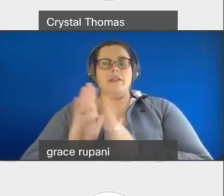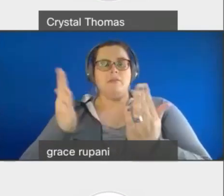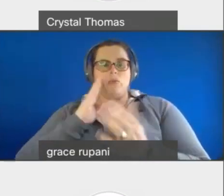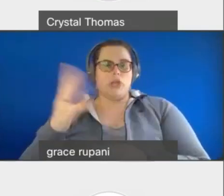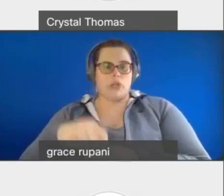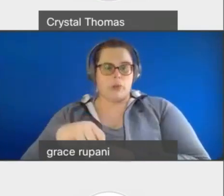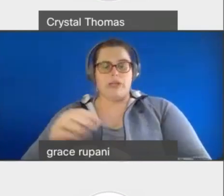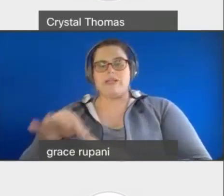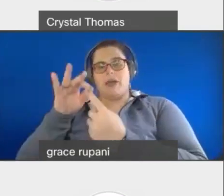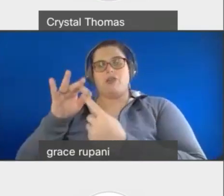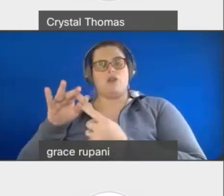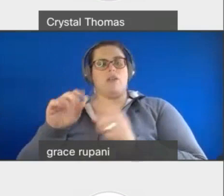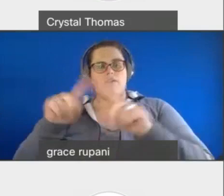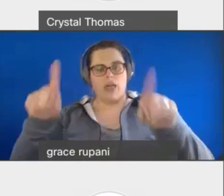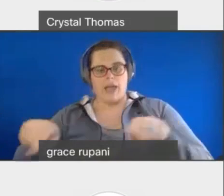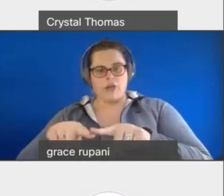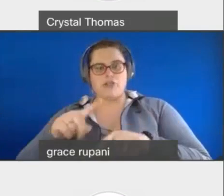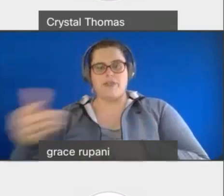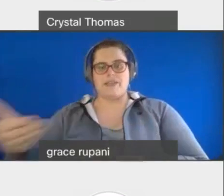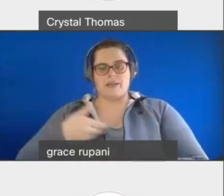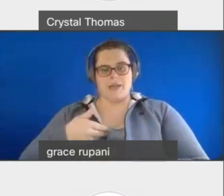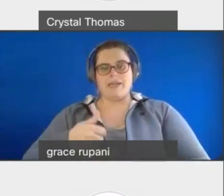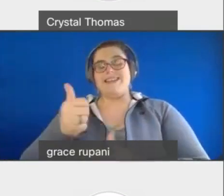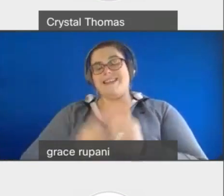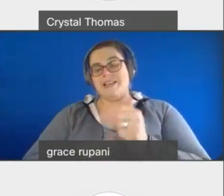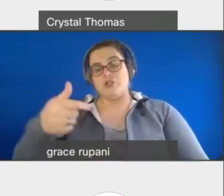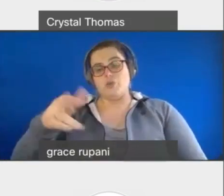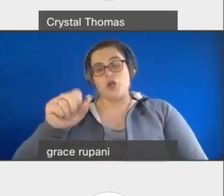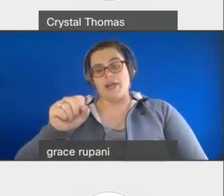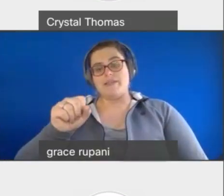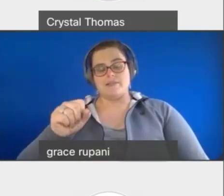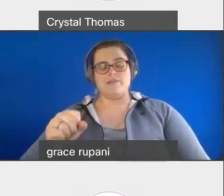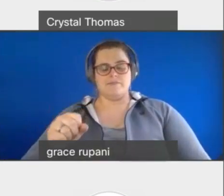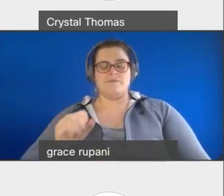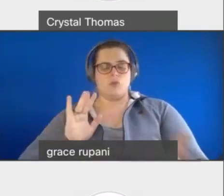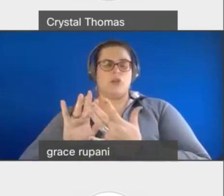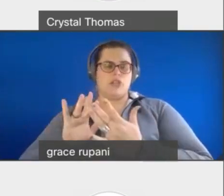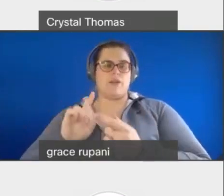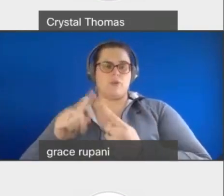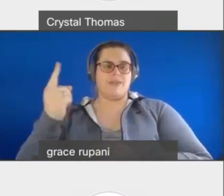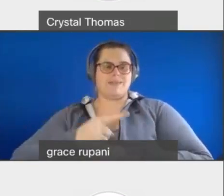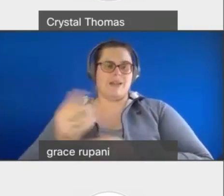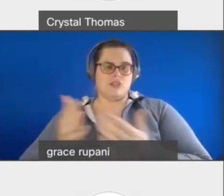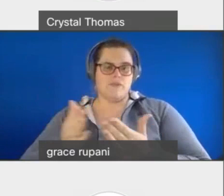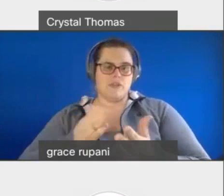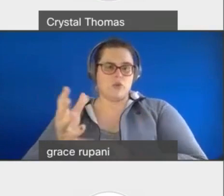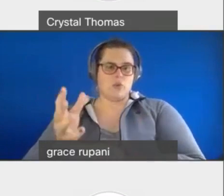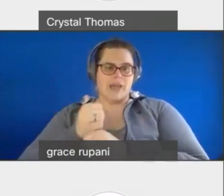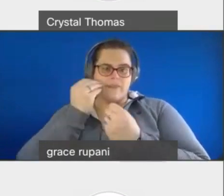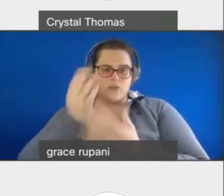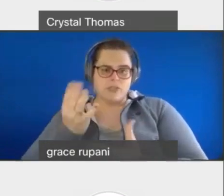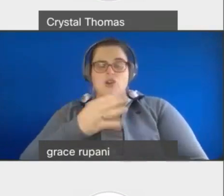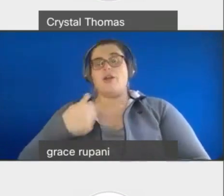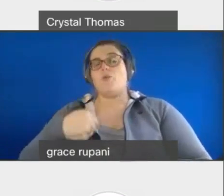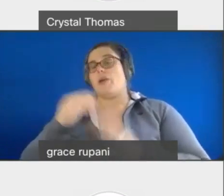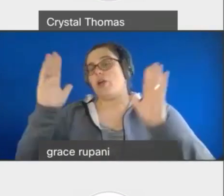that the providers have submitted. Each QRS has reached out to their day service providers to get information. And so we hope to get all that information in today